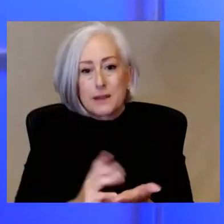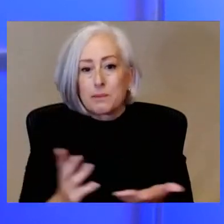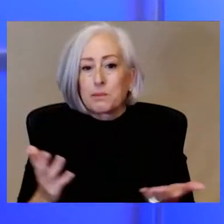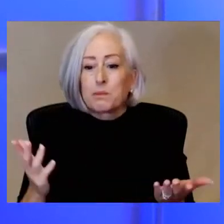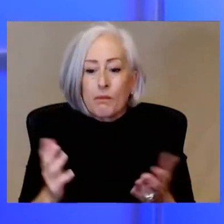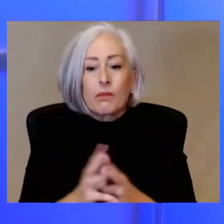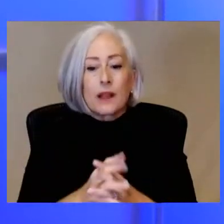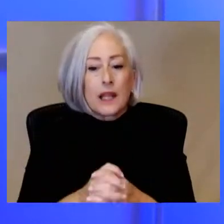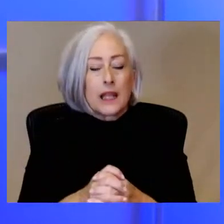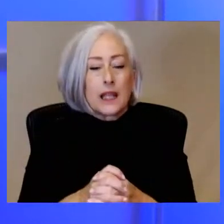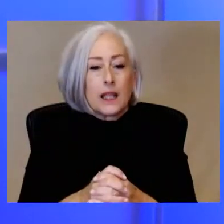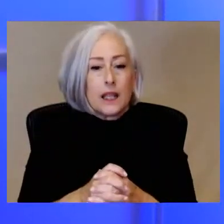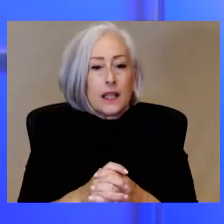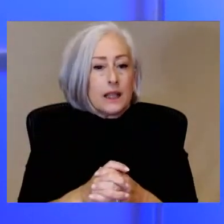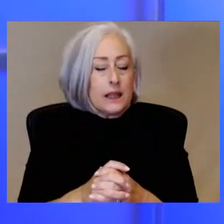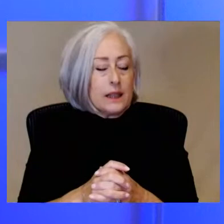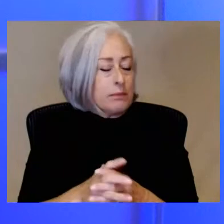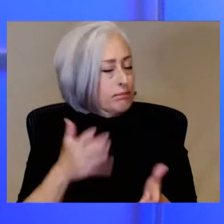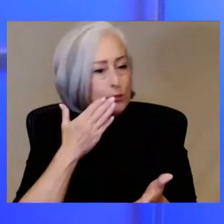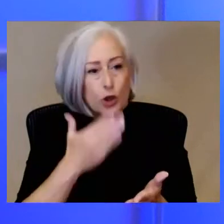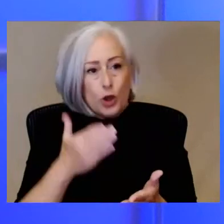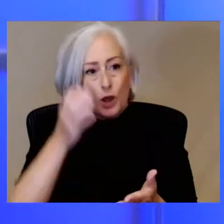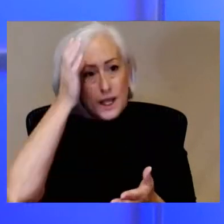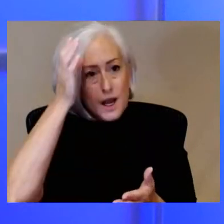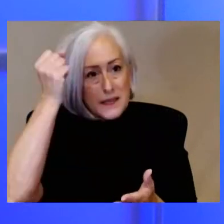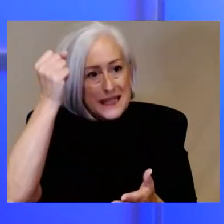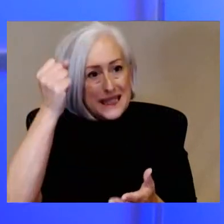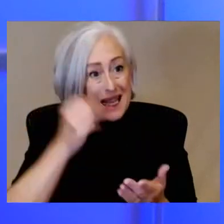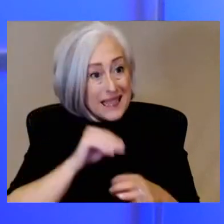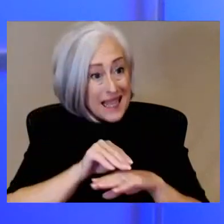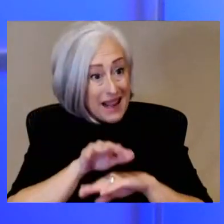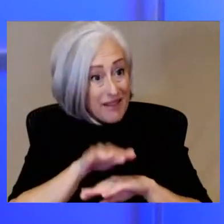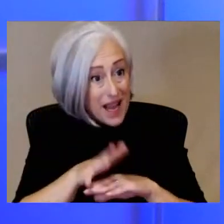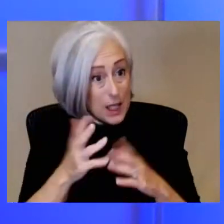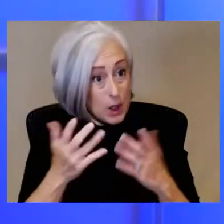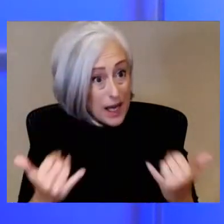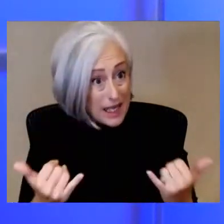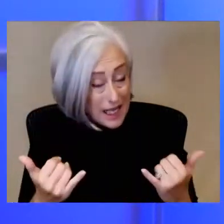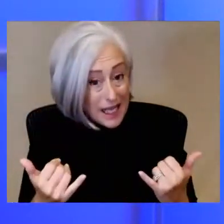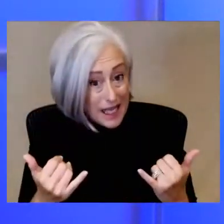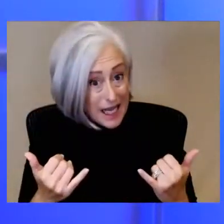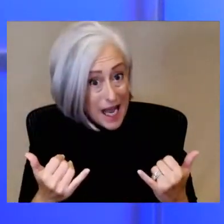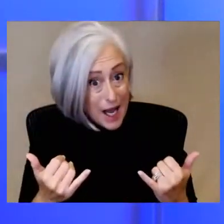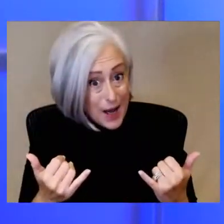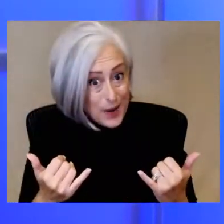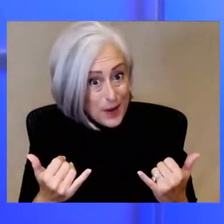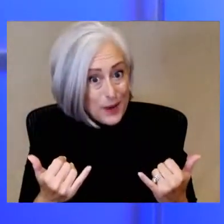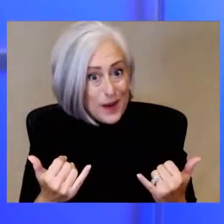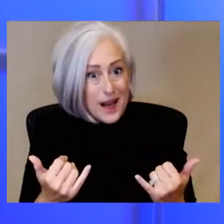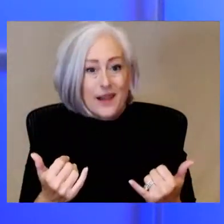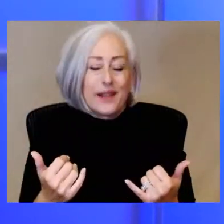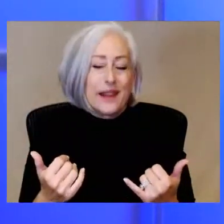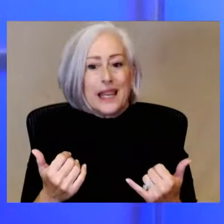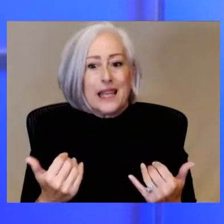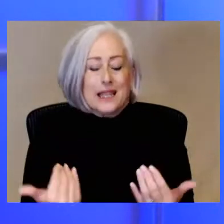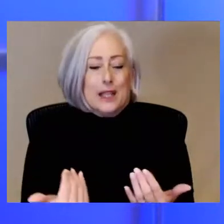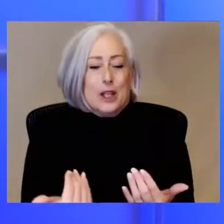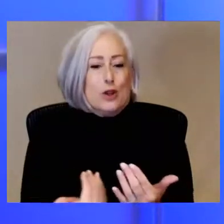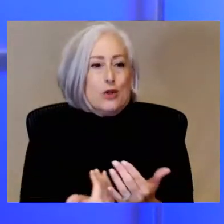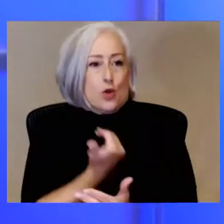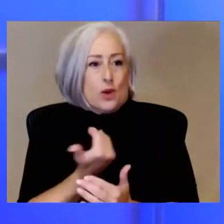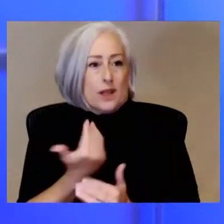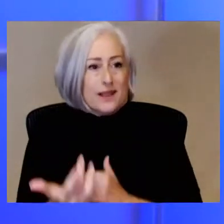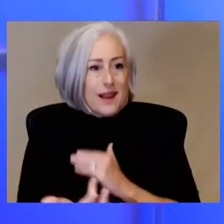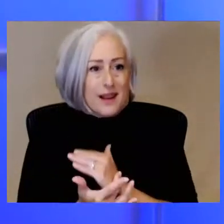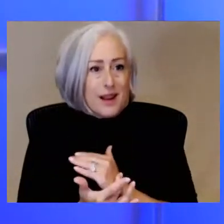the common sense advice for us right now, and the sort of the state of the art, believe it or not, despite all the work we're doing, is